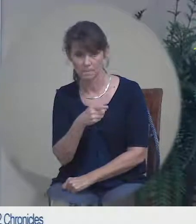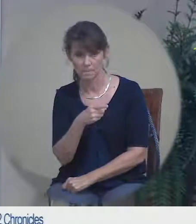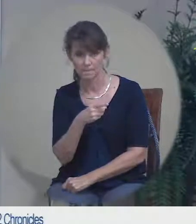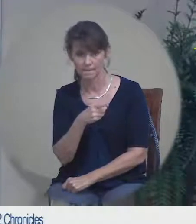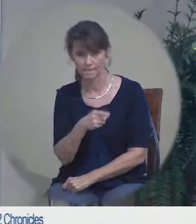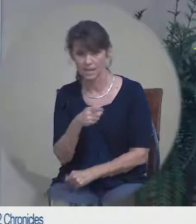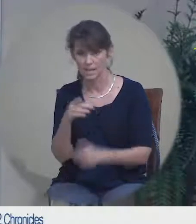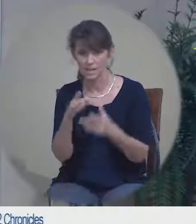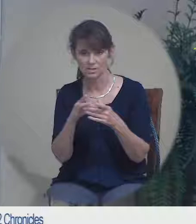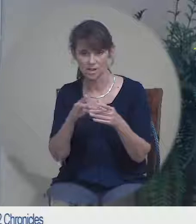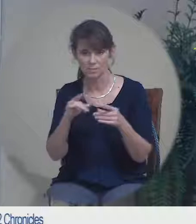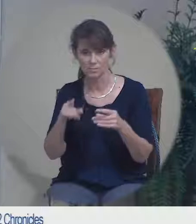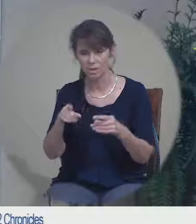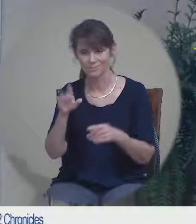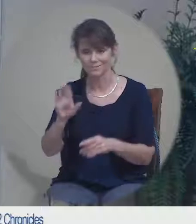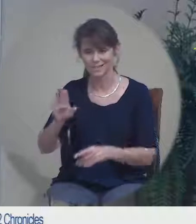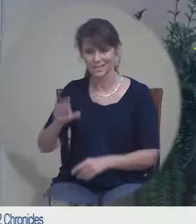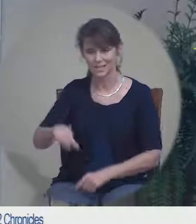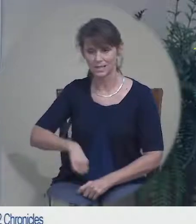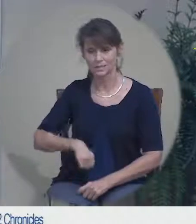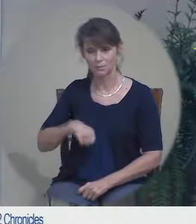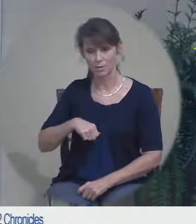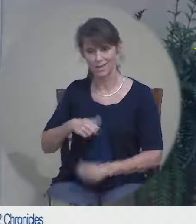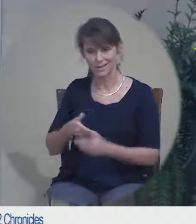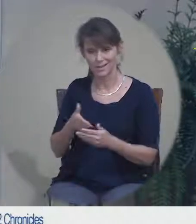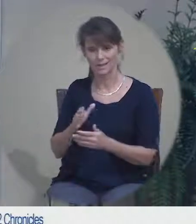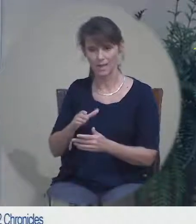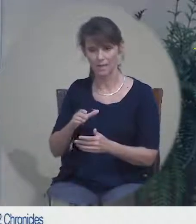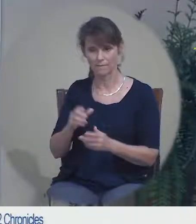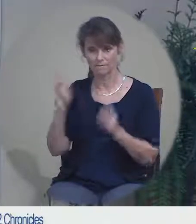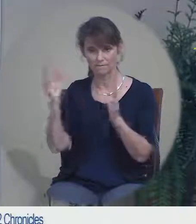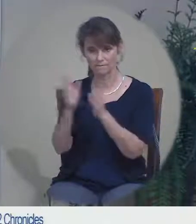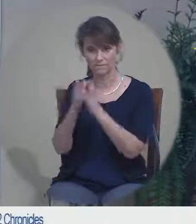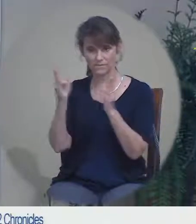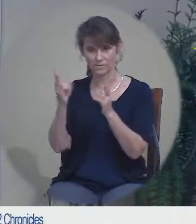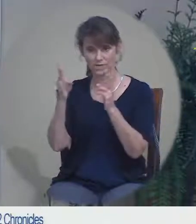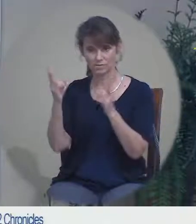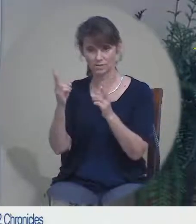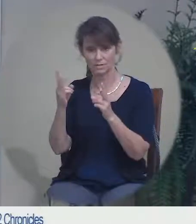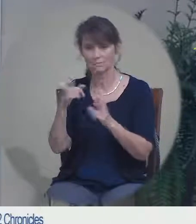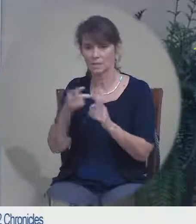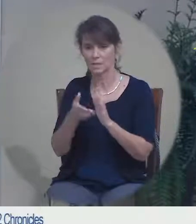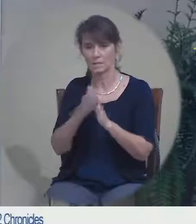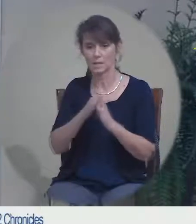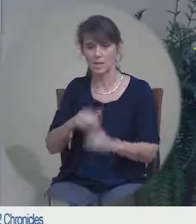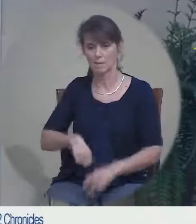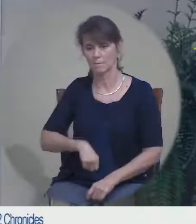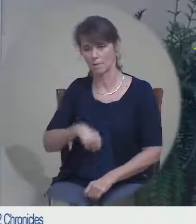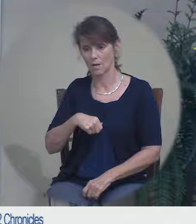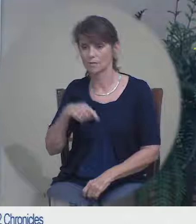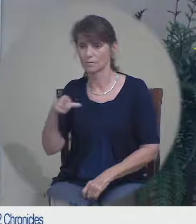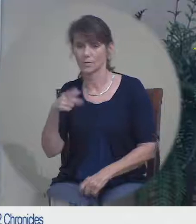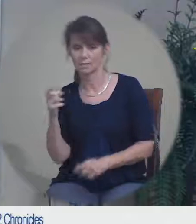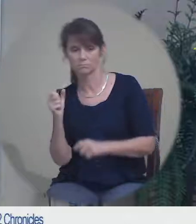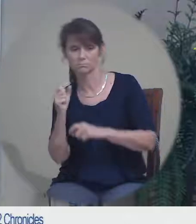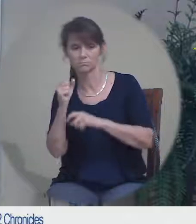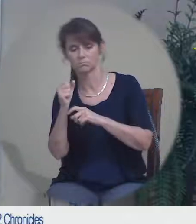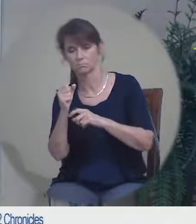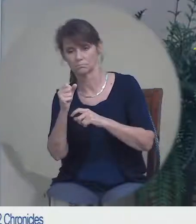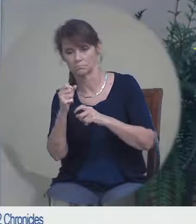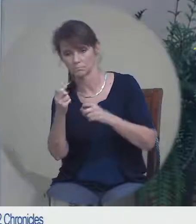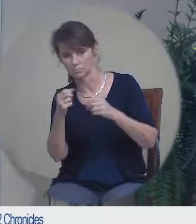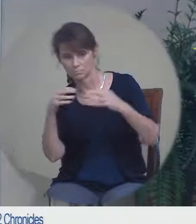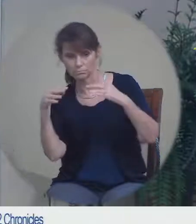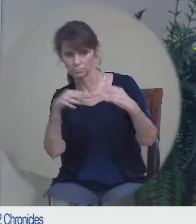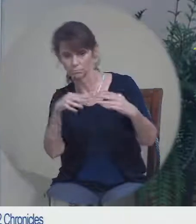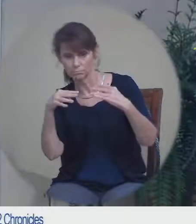his pride. He let this victory go to his heart. So he engaged in war with Joash. Then